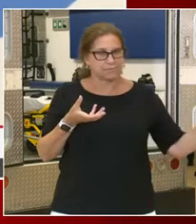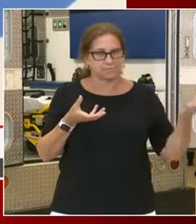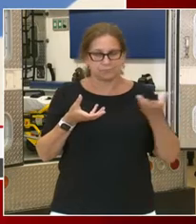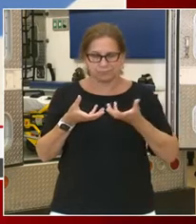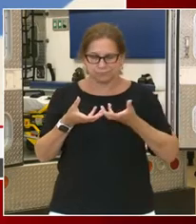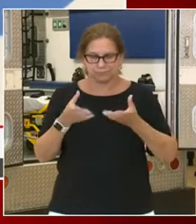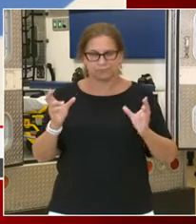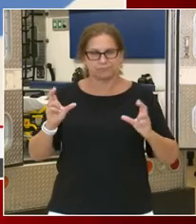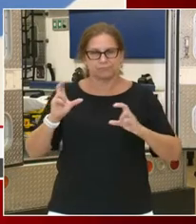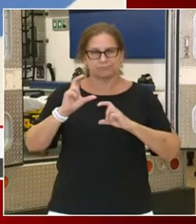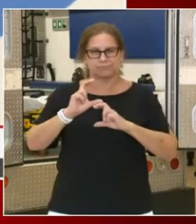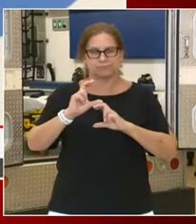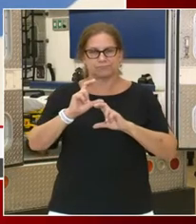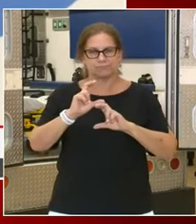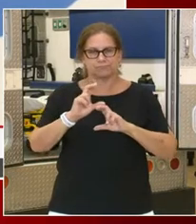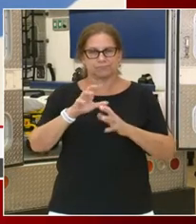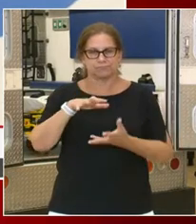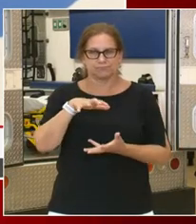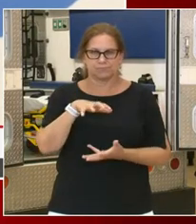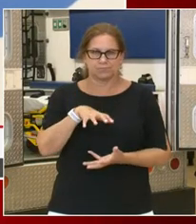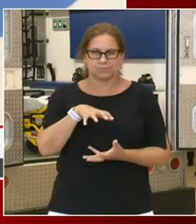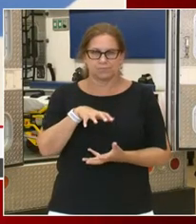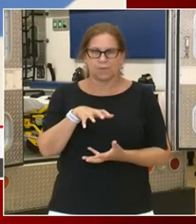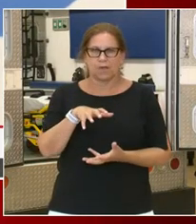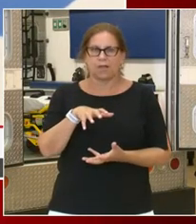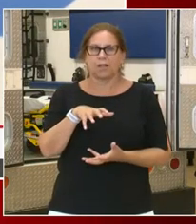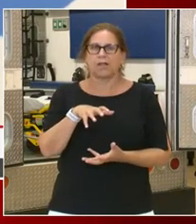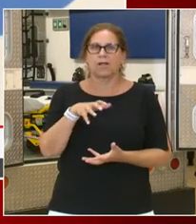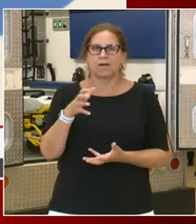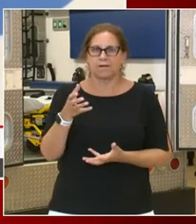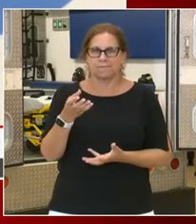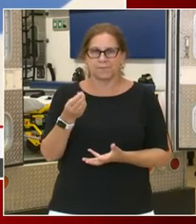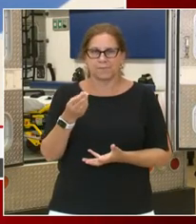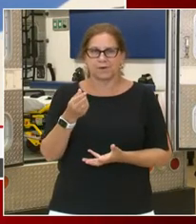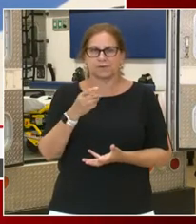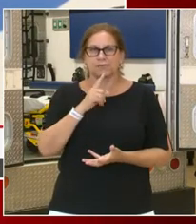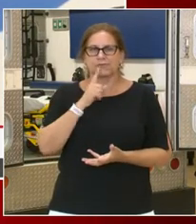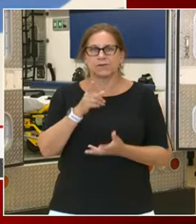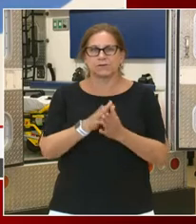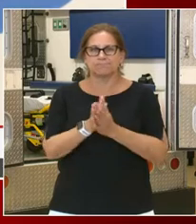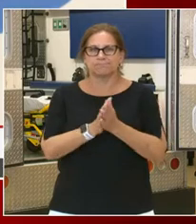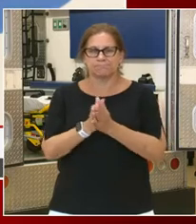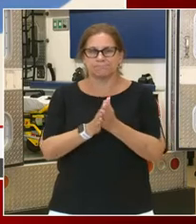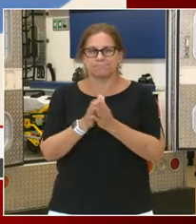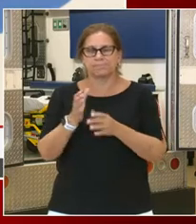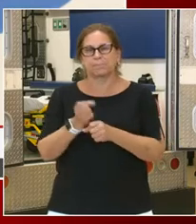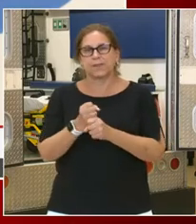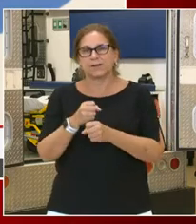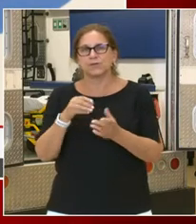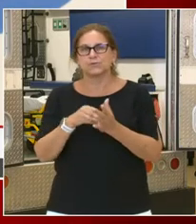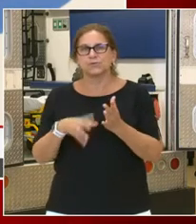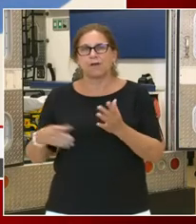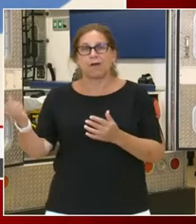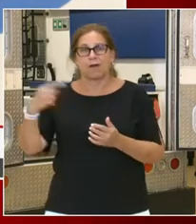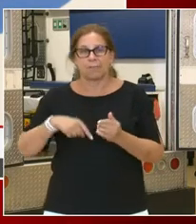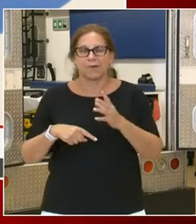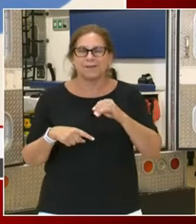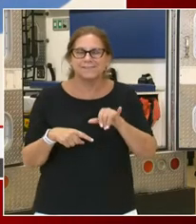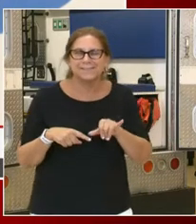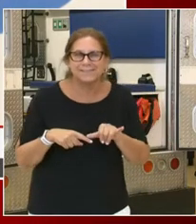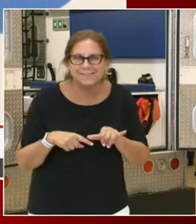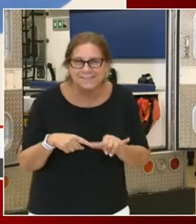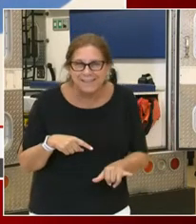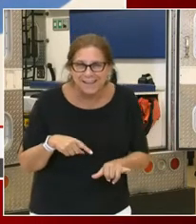to offer some pretty good financial incentives for students to come to school and stay in school, including